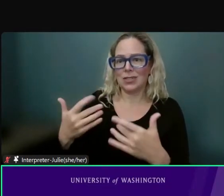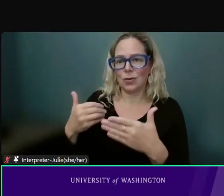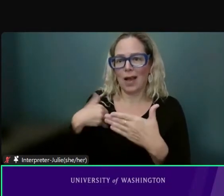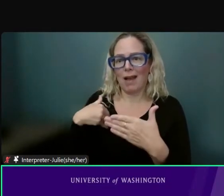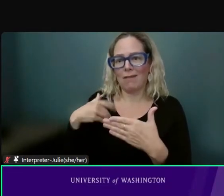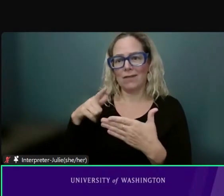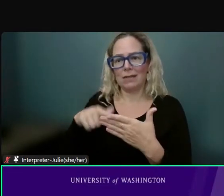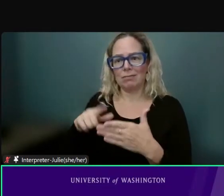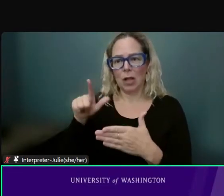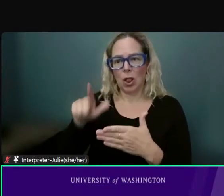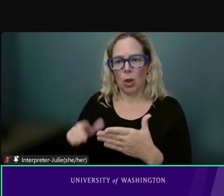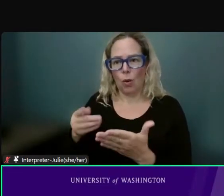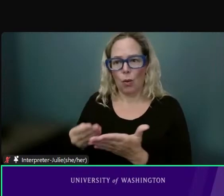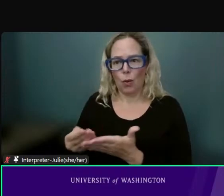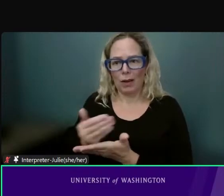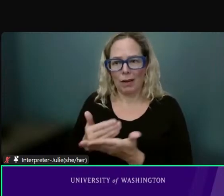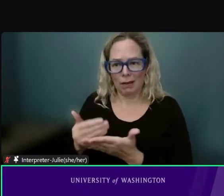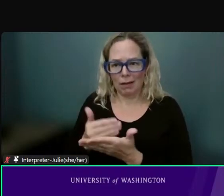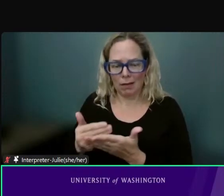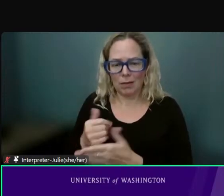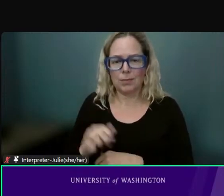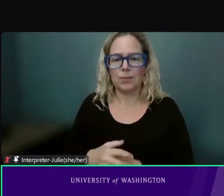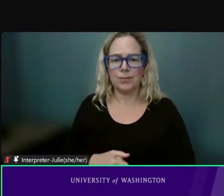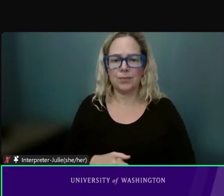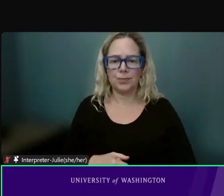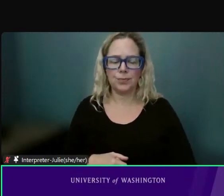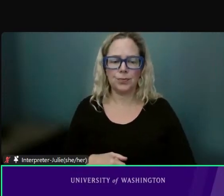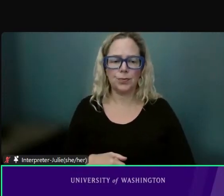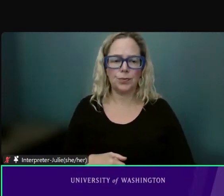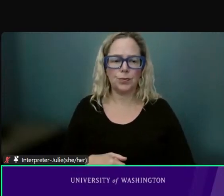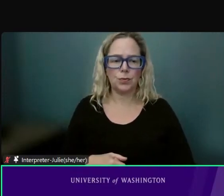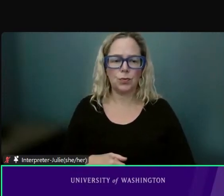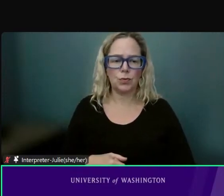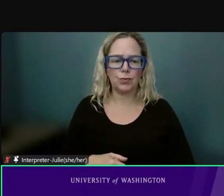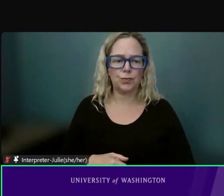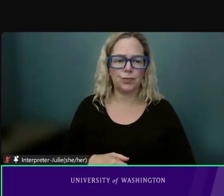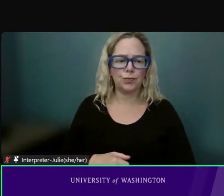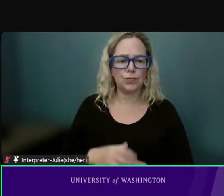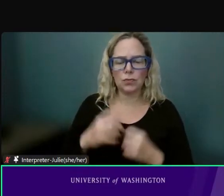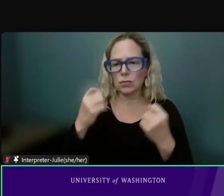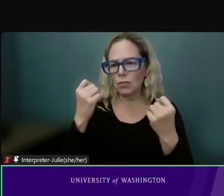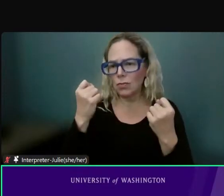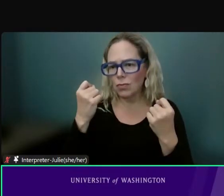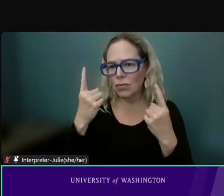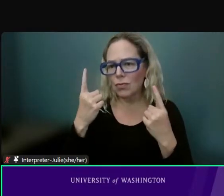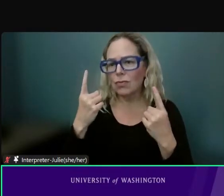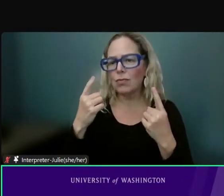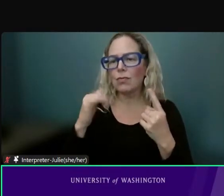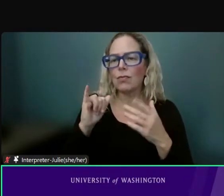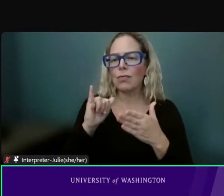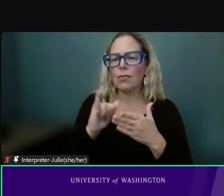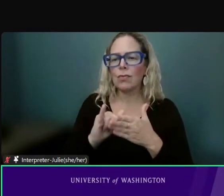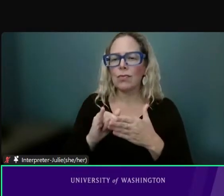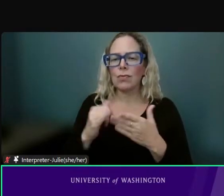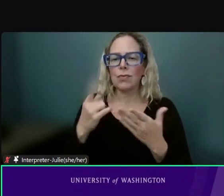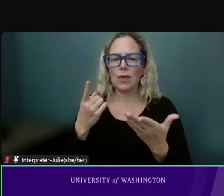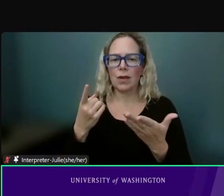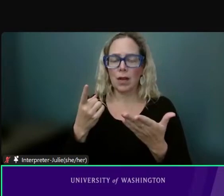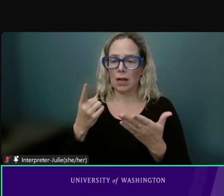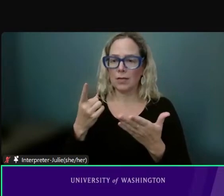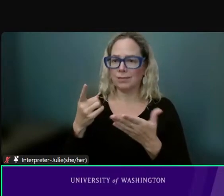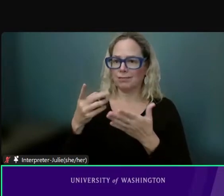general, underestimation of competency and productivity, the reduced negotiation power, and fewer